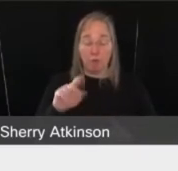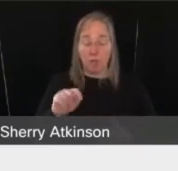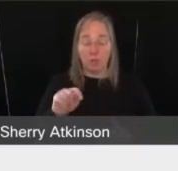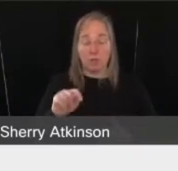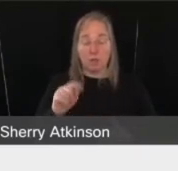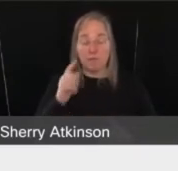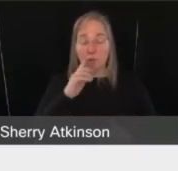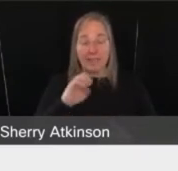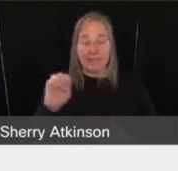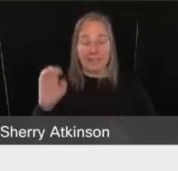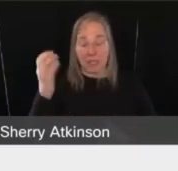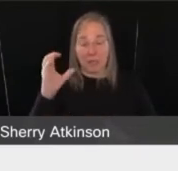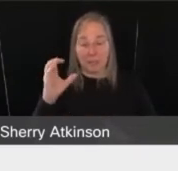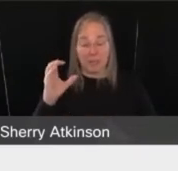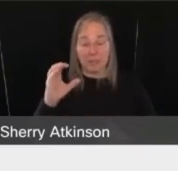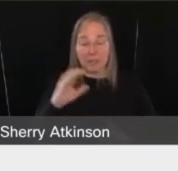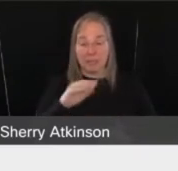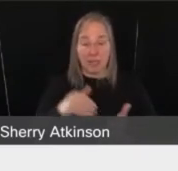foot.